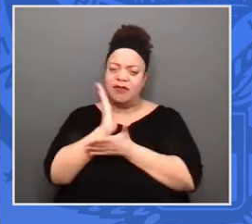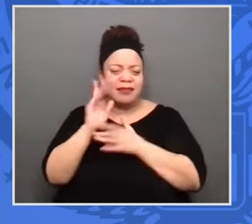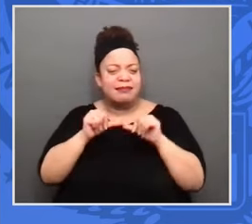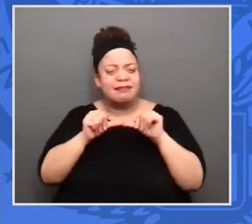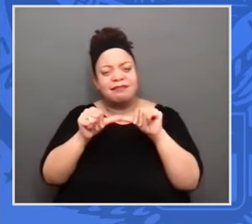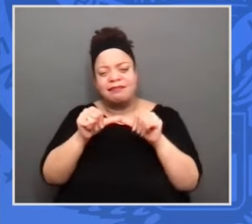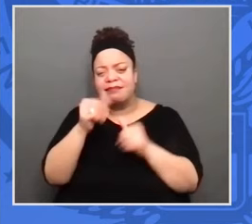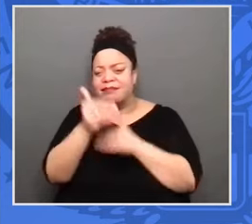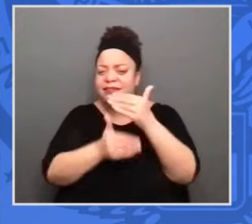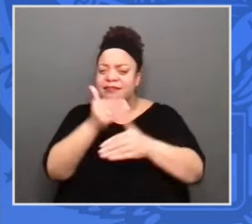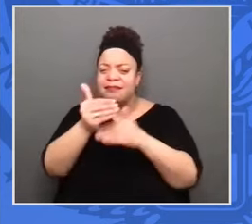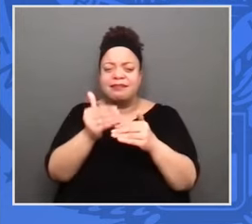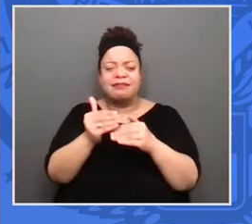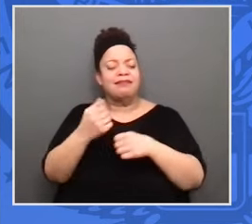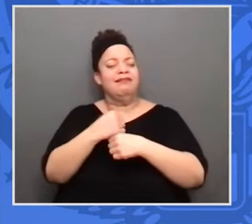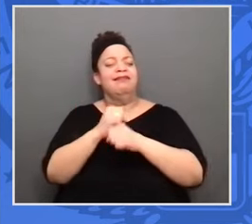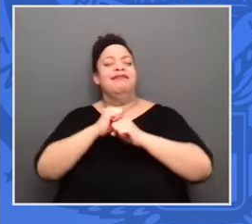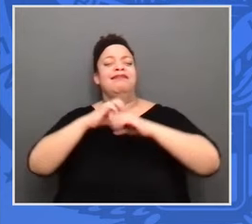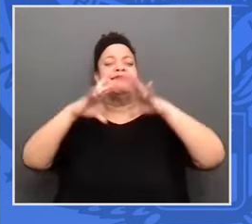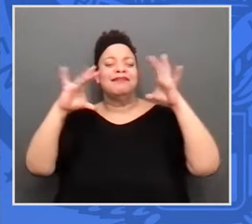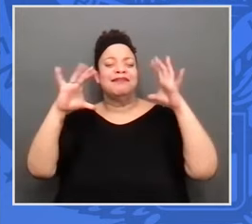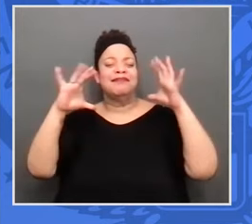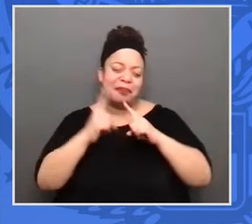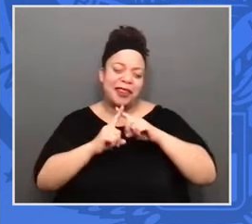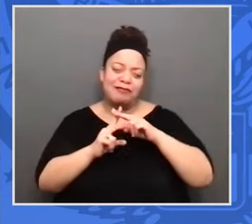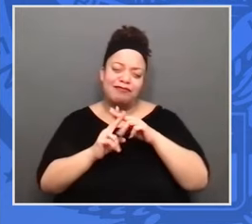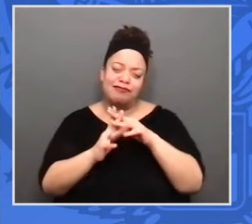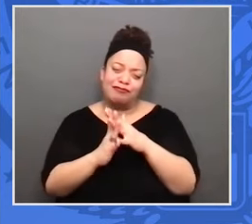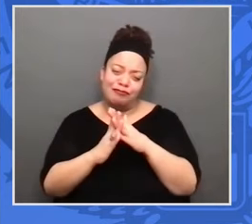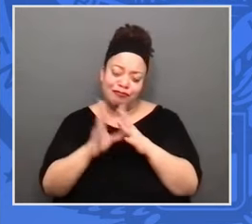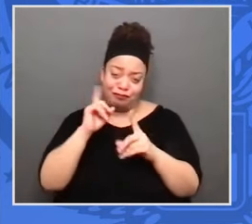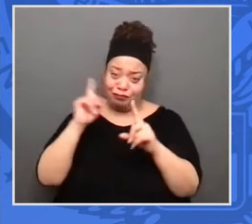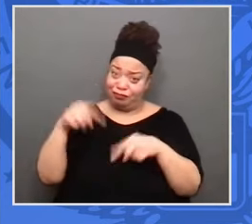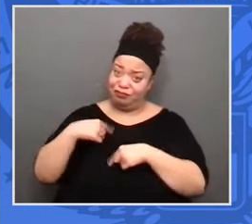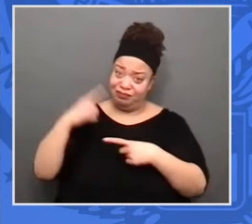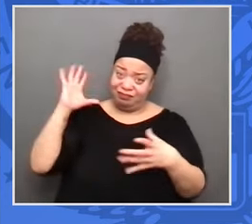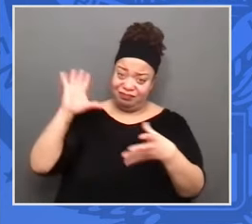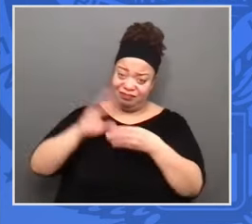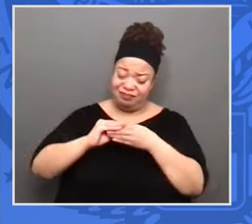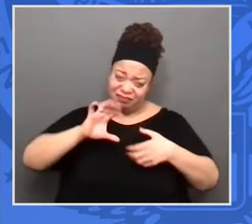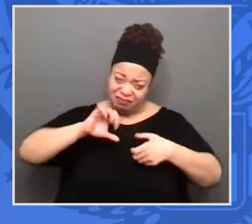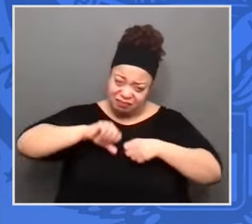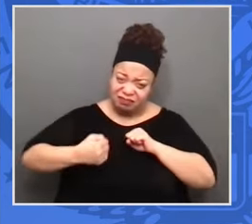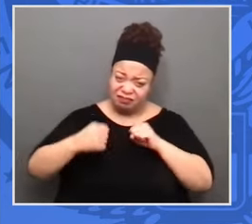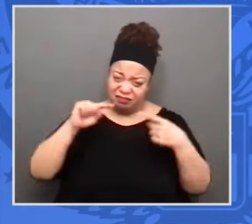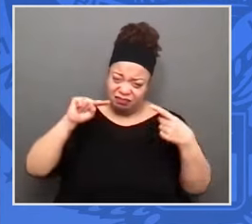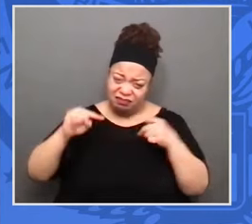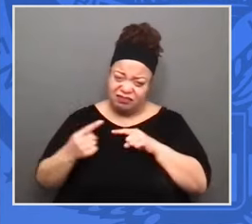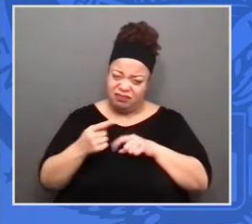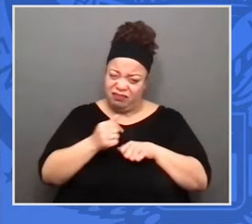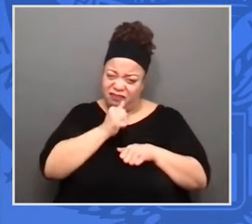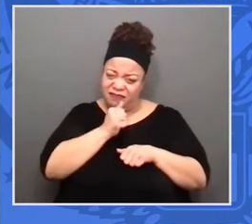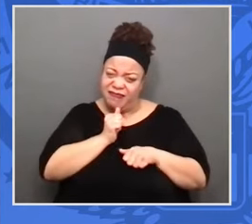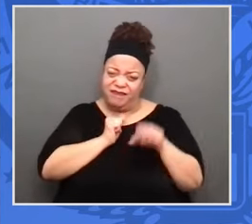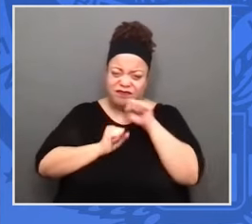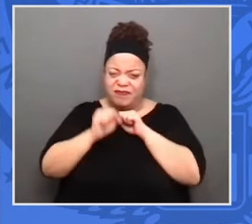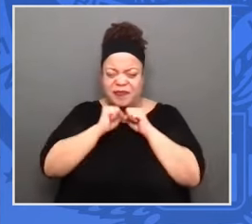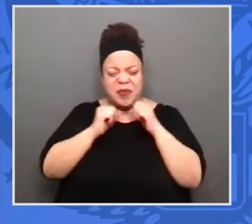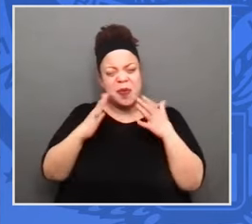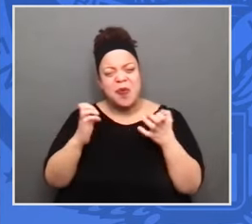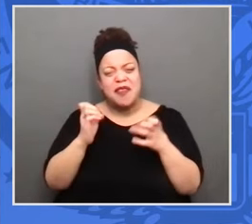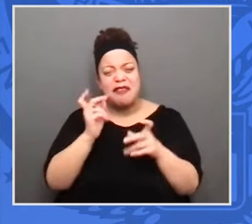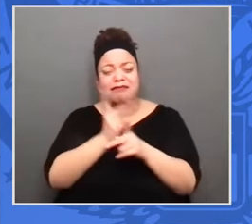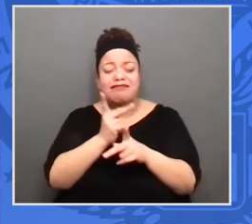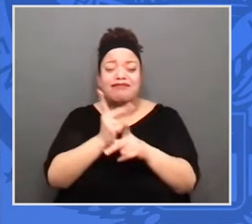to care for him who shall have borne the battle, and for his widow and his orphan, to do all which